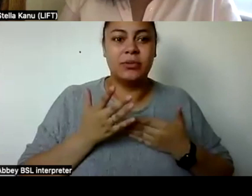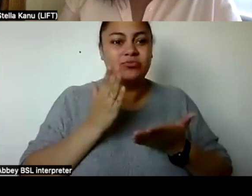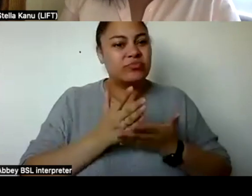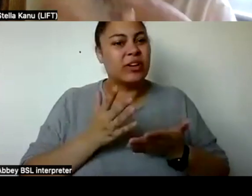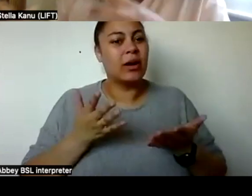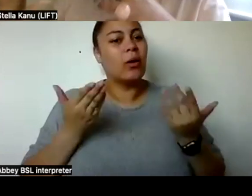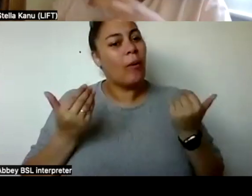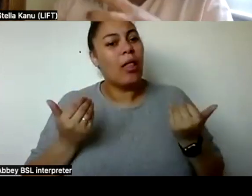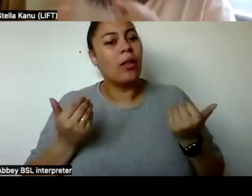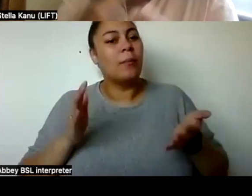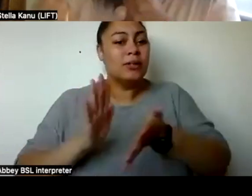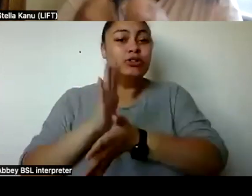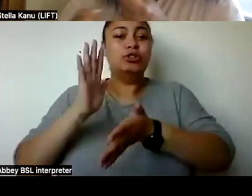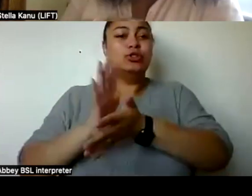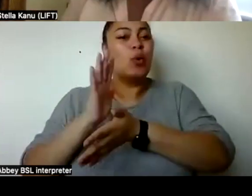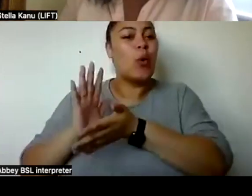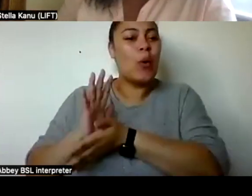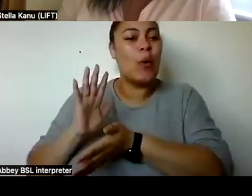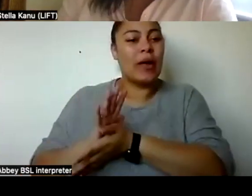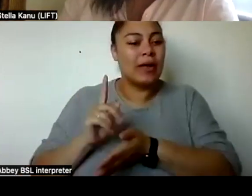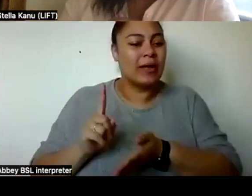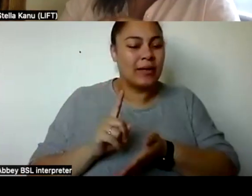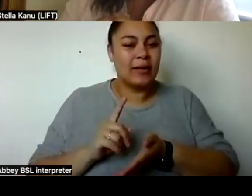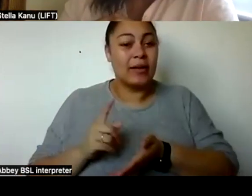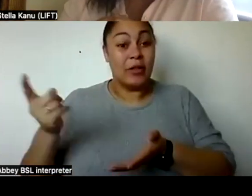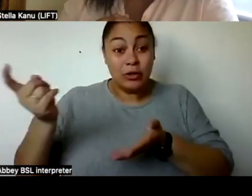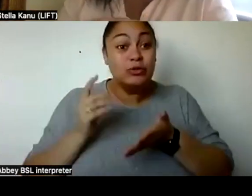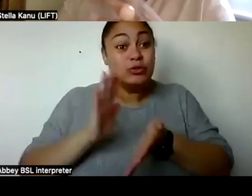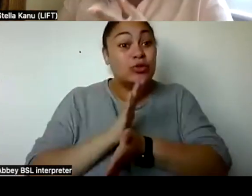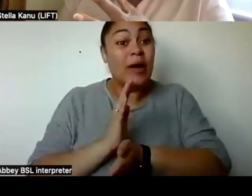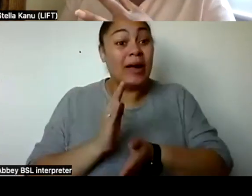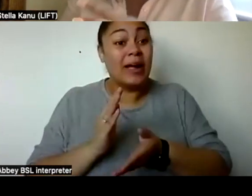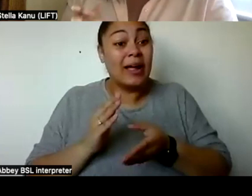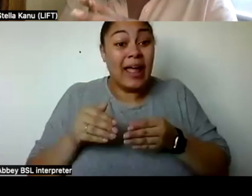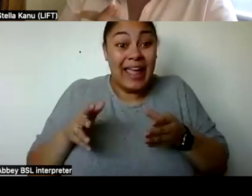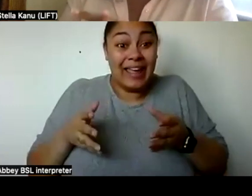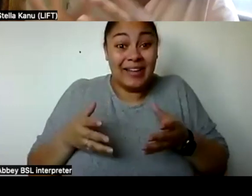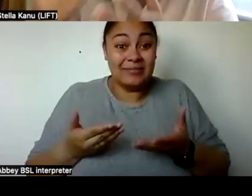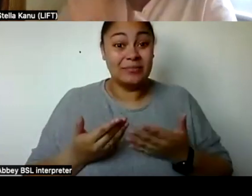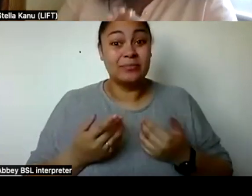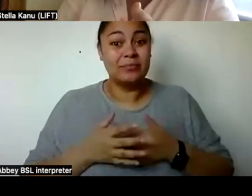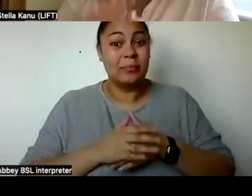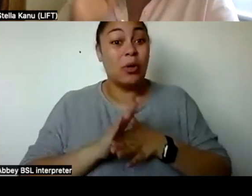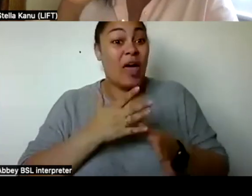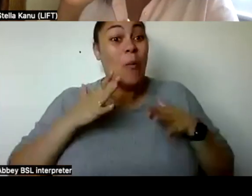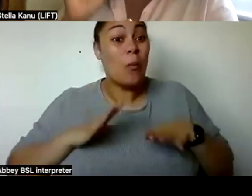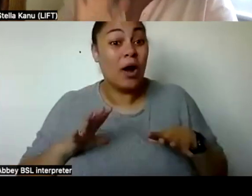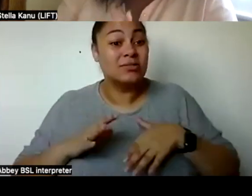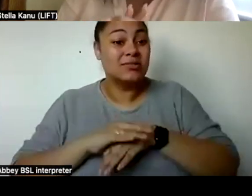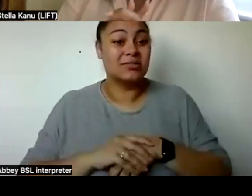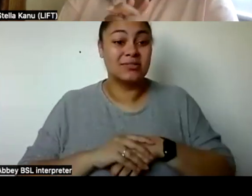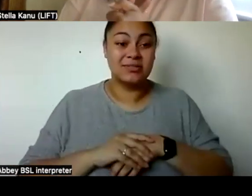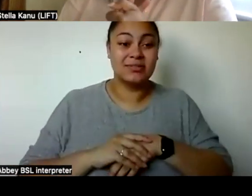a welcome and a joyousness that they're kind of joining us collectively. So that's kind of really important for me. You know, they're on the website,